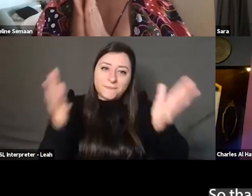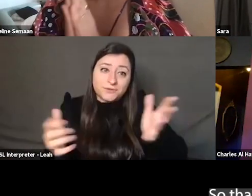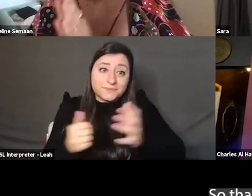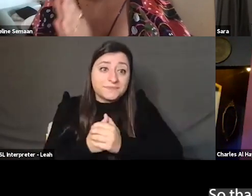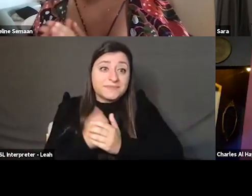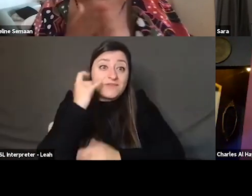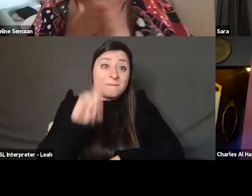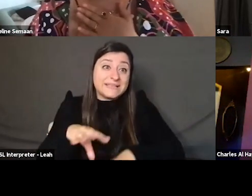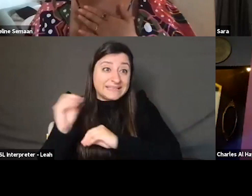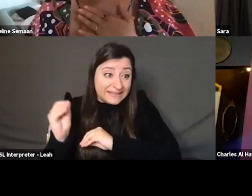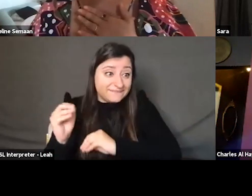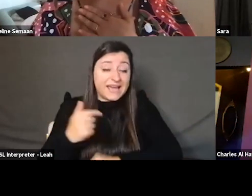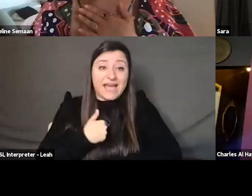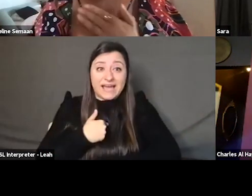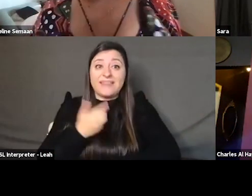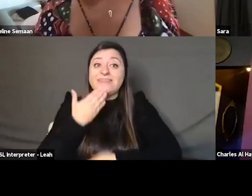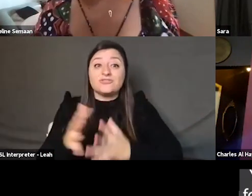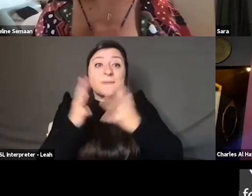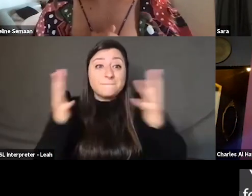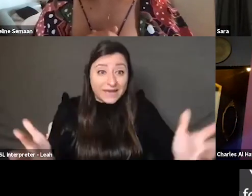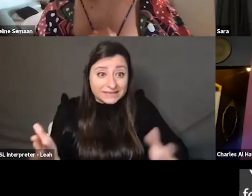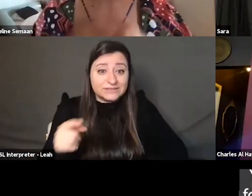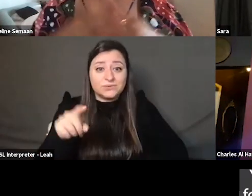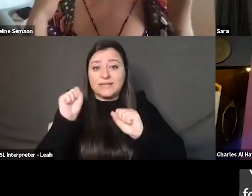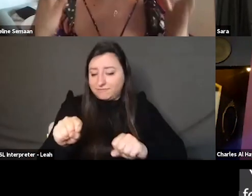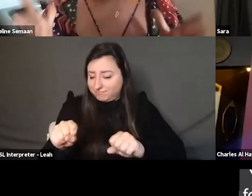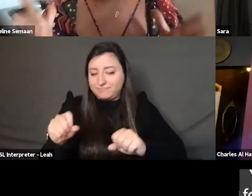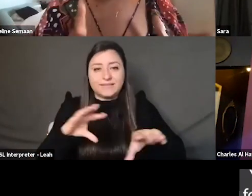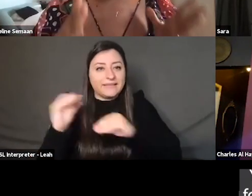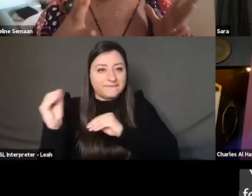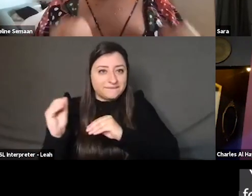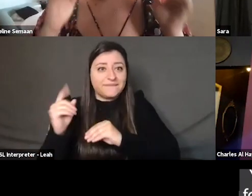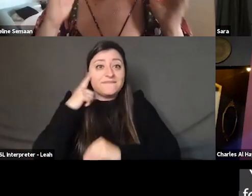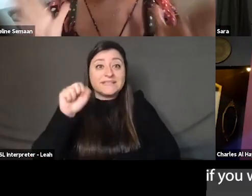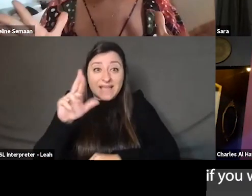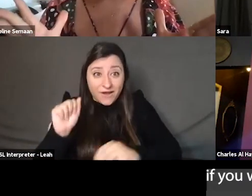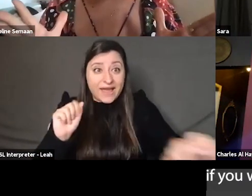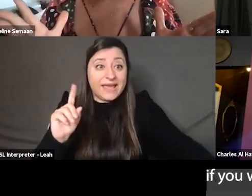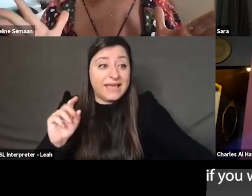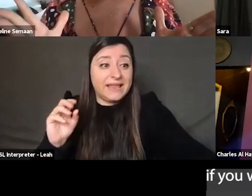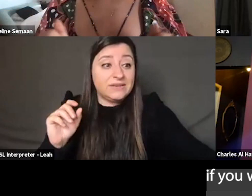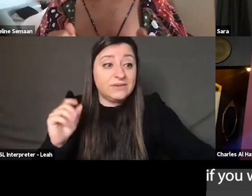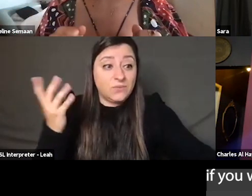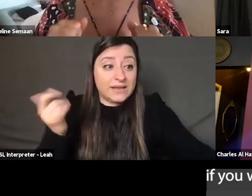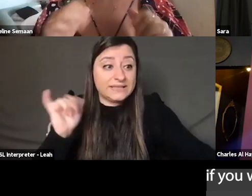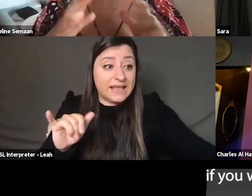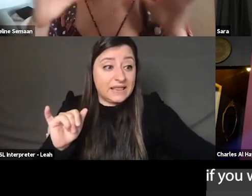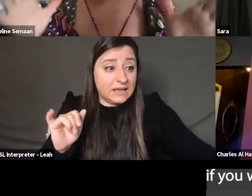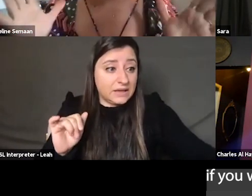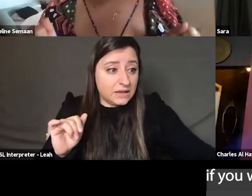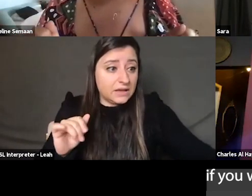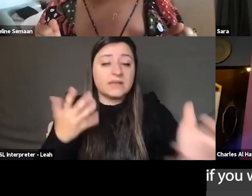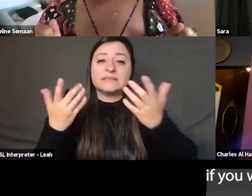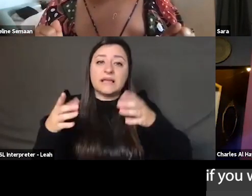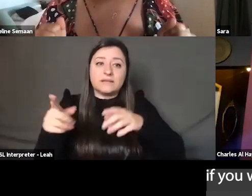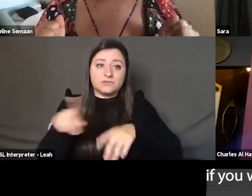you must leave, I thank you so much. You can absolutely leave. For Sarah, Adib, and Charles, if you want to stay a little bit longer, let's